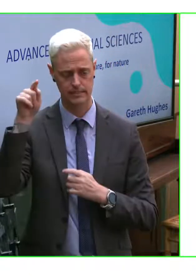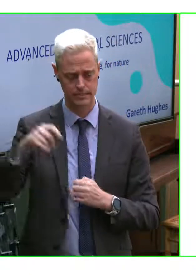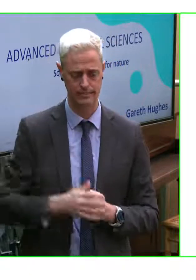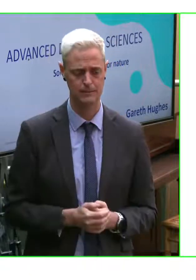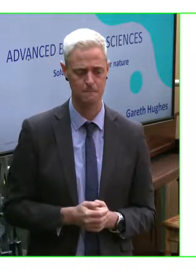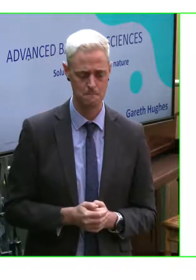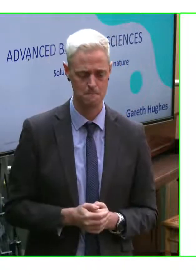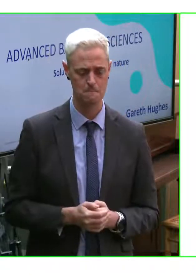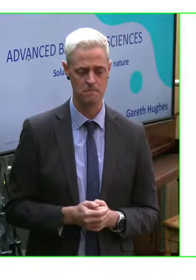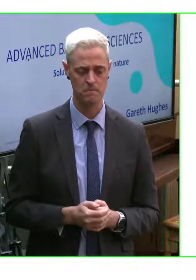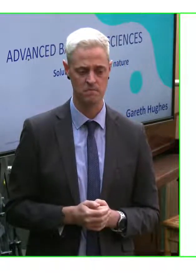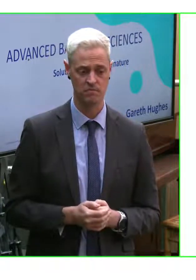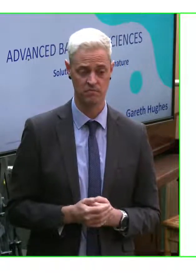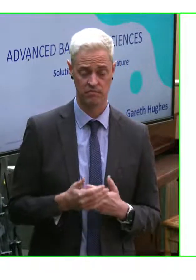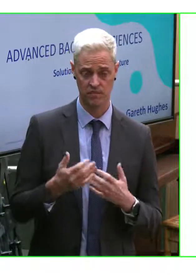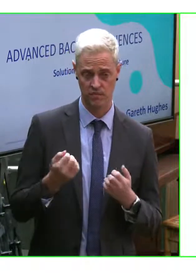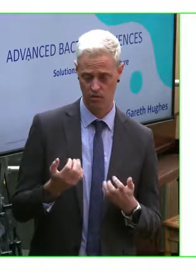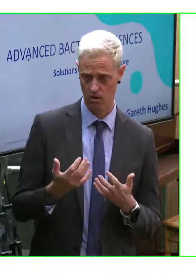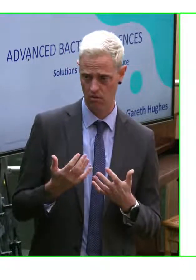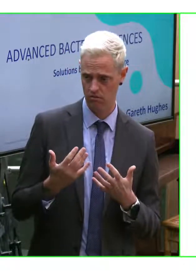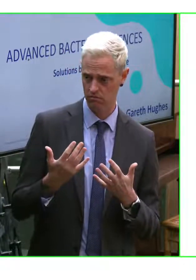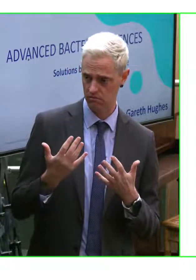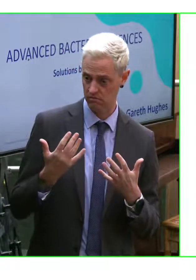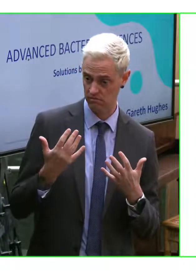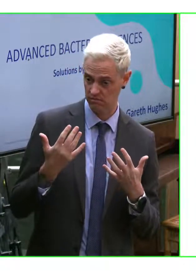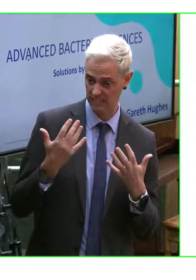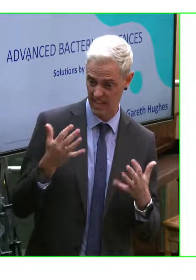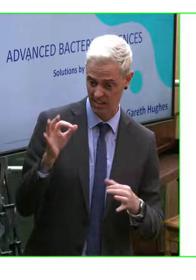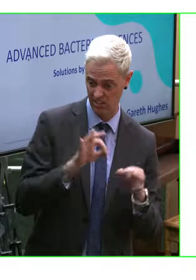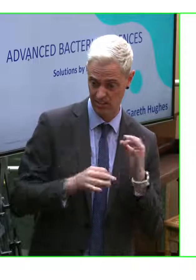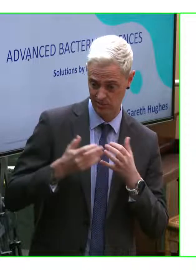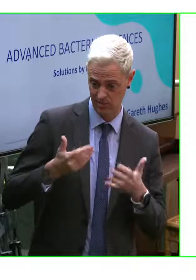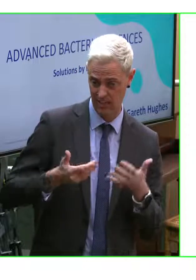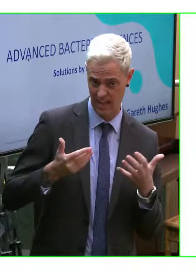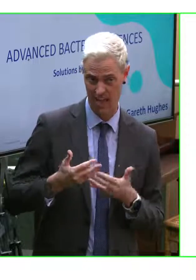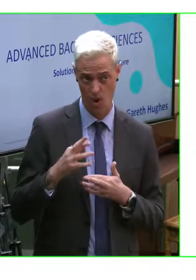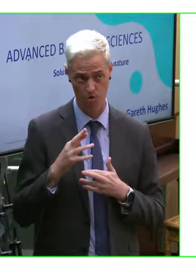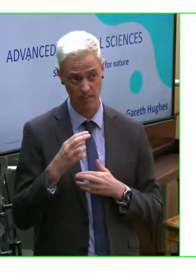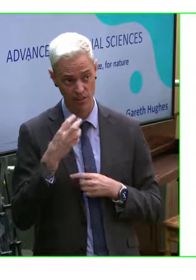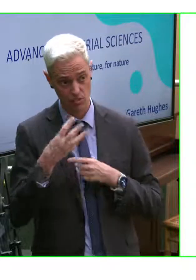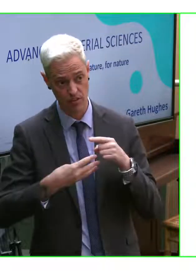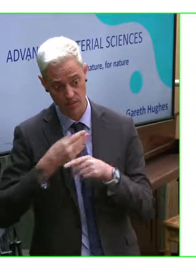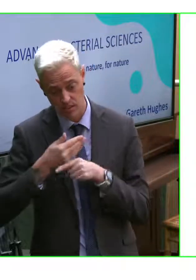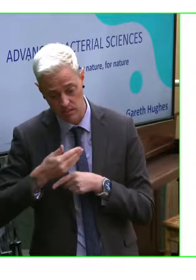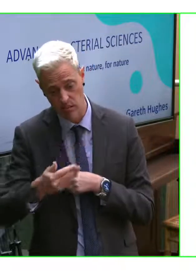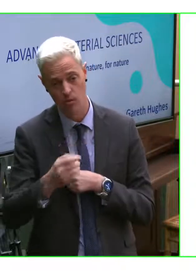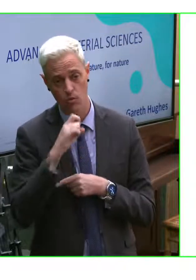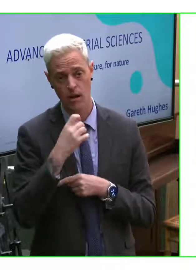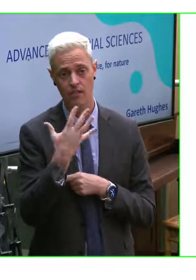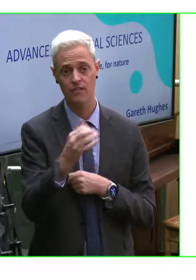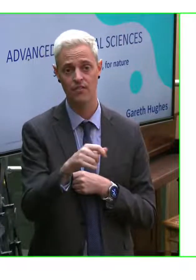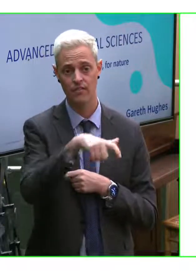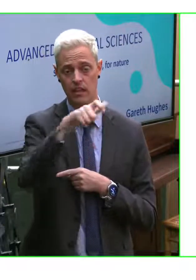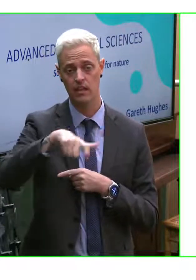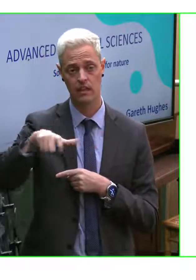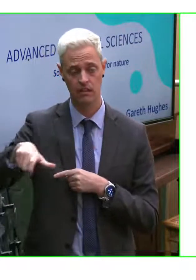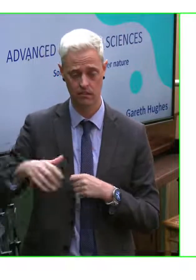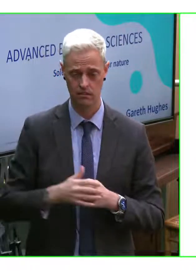We have 10 scientists today. We're going to have 50 hopefully within 3 years. In our innovation centre, we are going